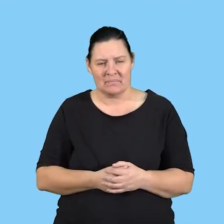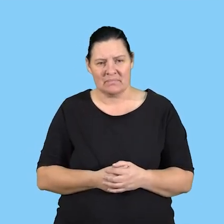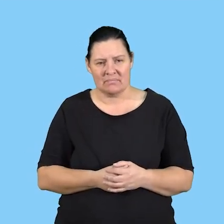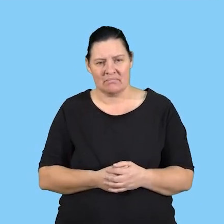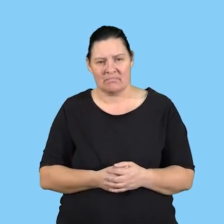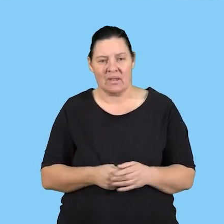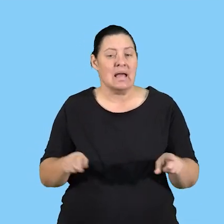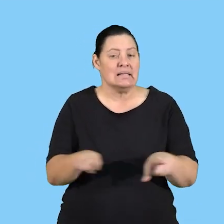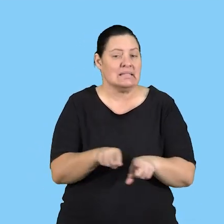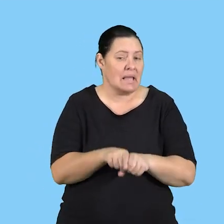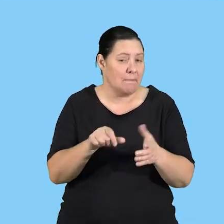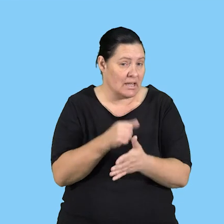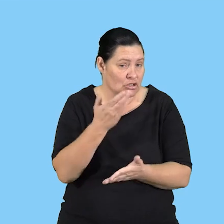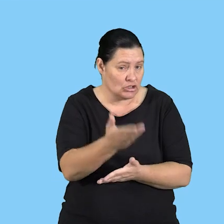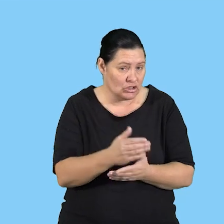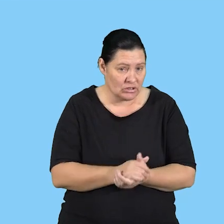Take the same page,